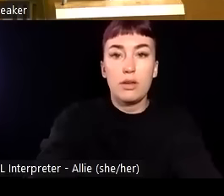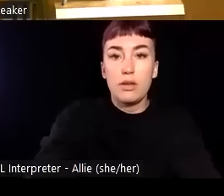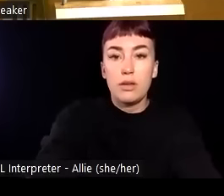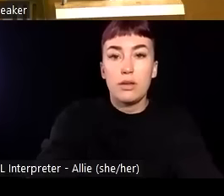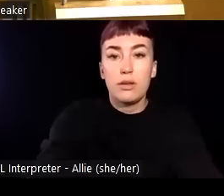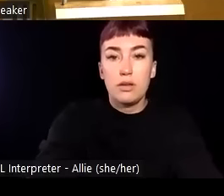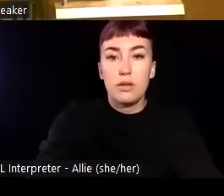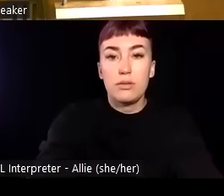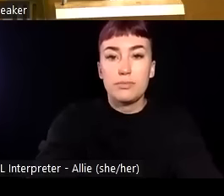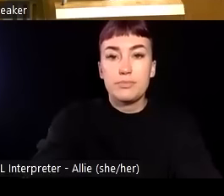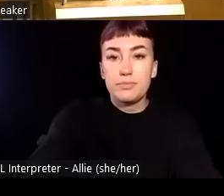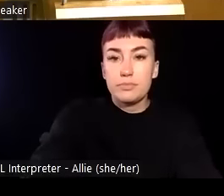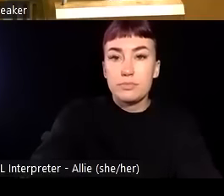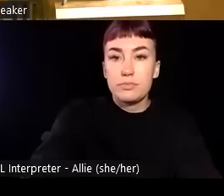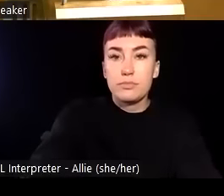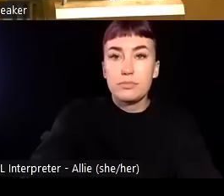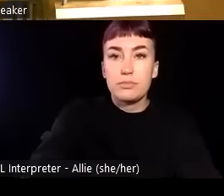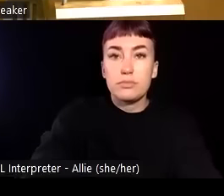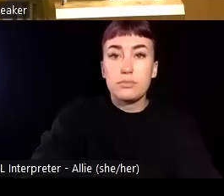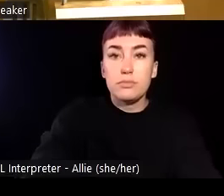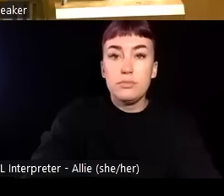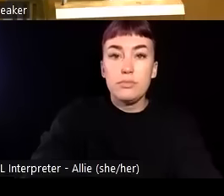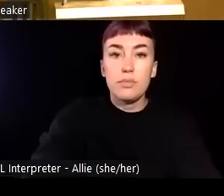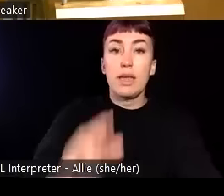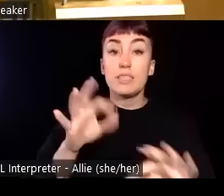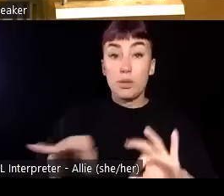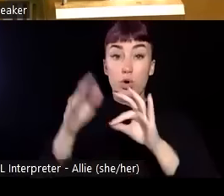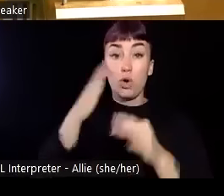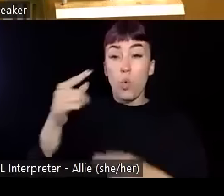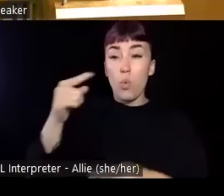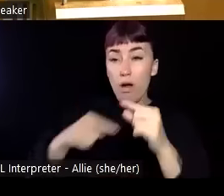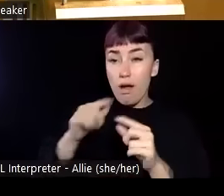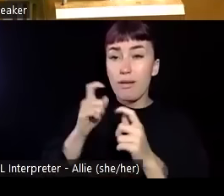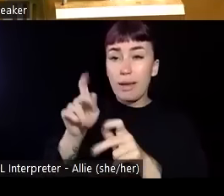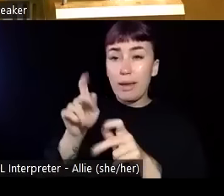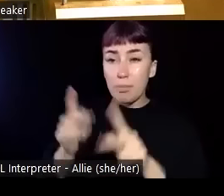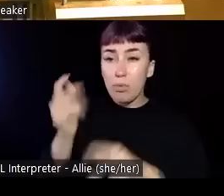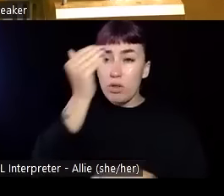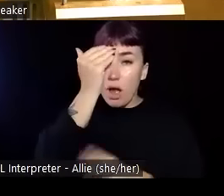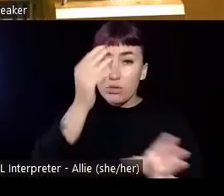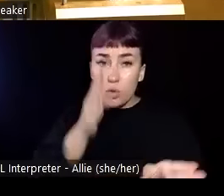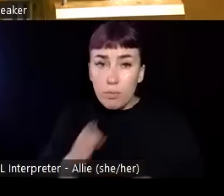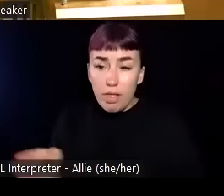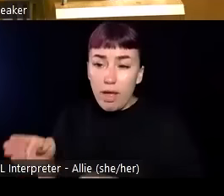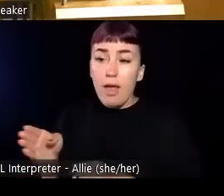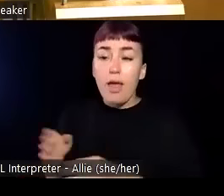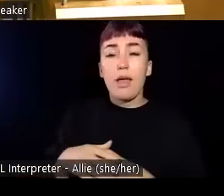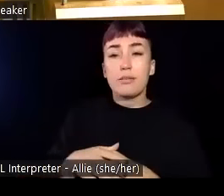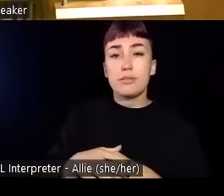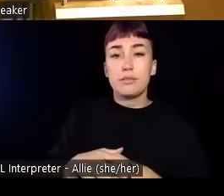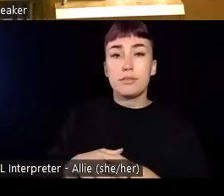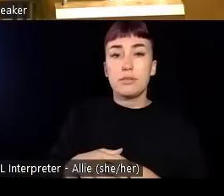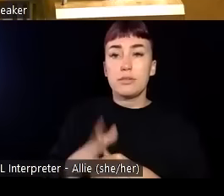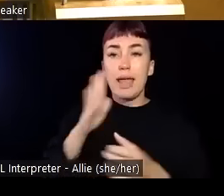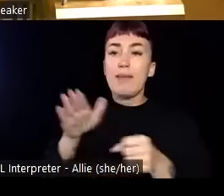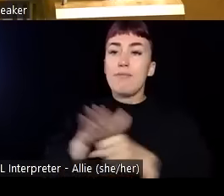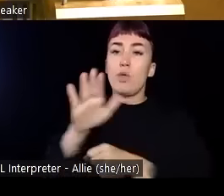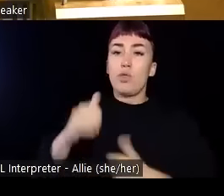that gives people the knowledge to plan and fill their life in the way that they want to fill